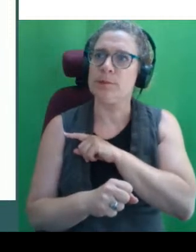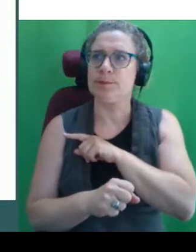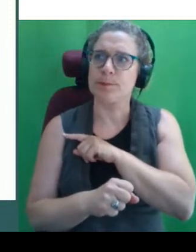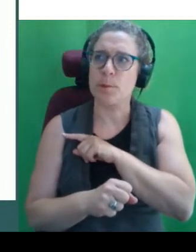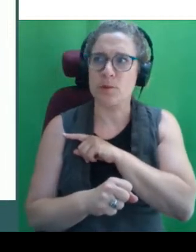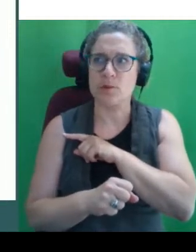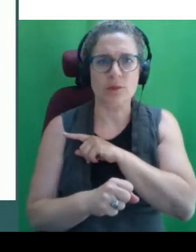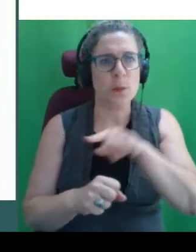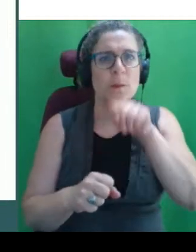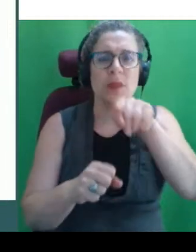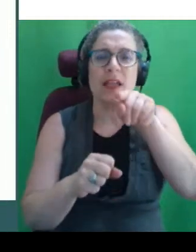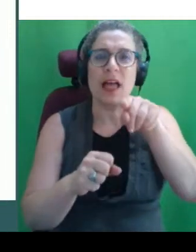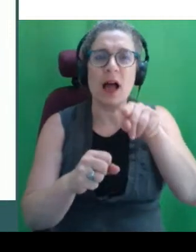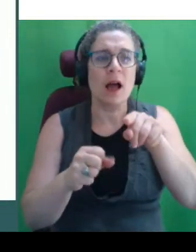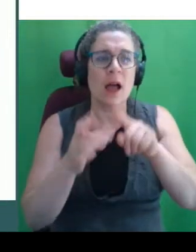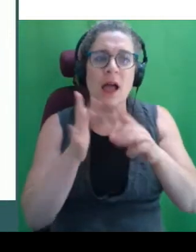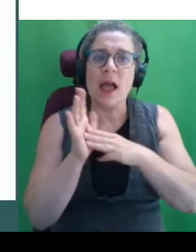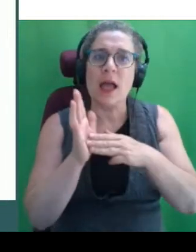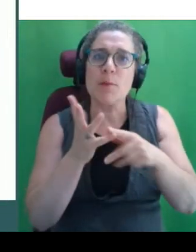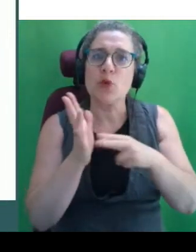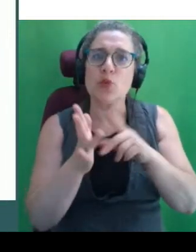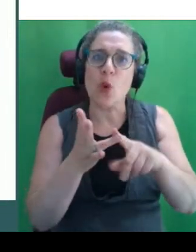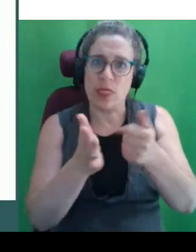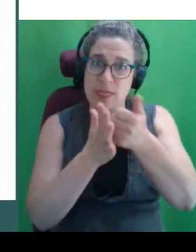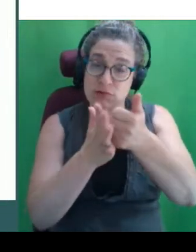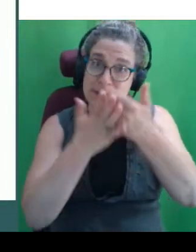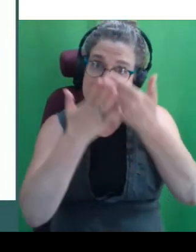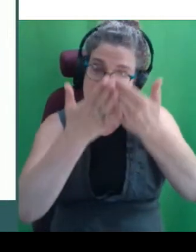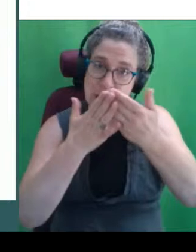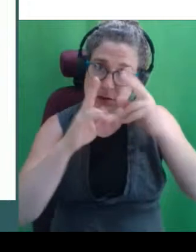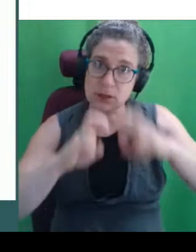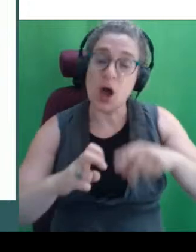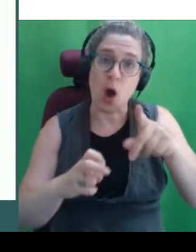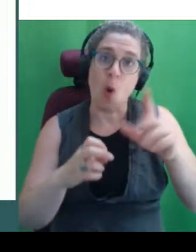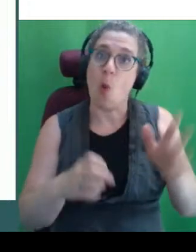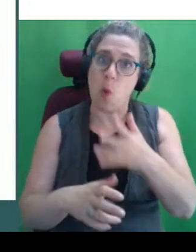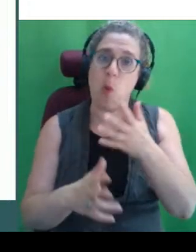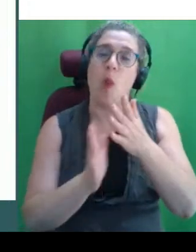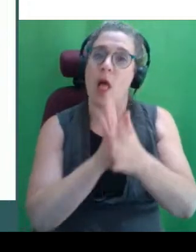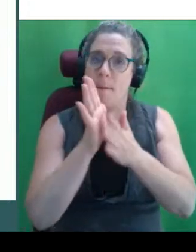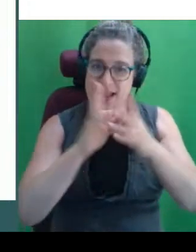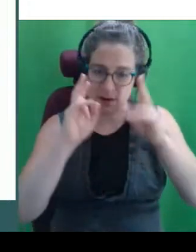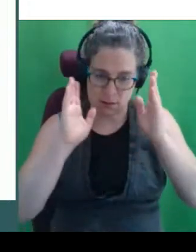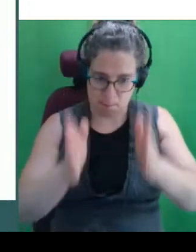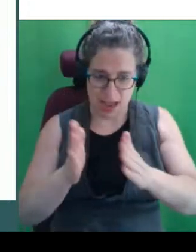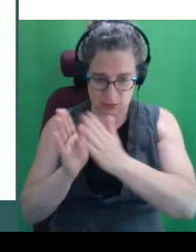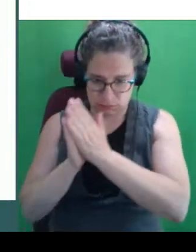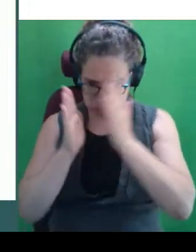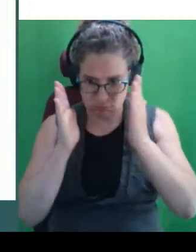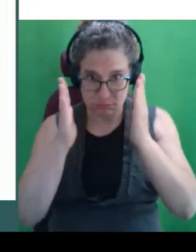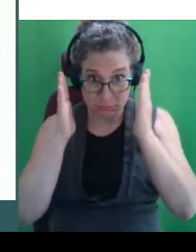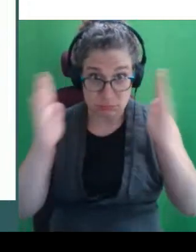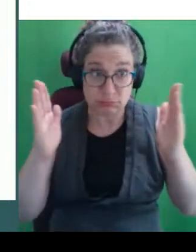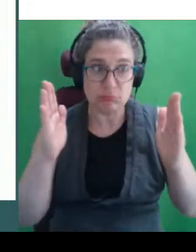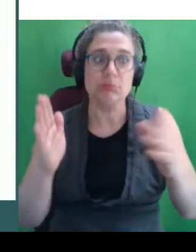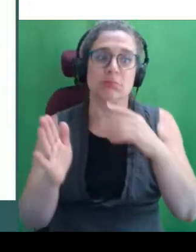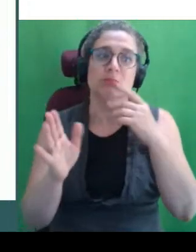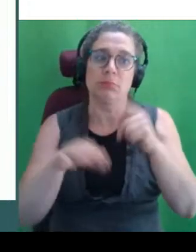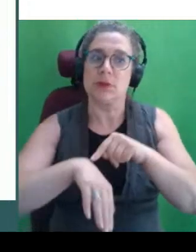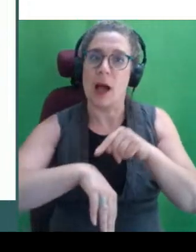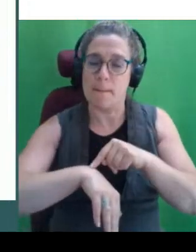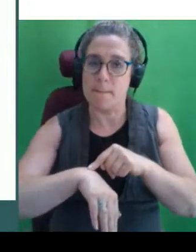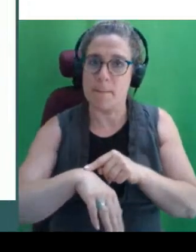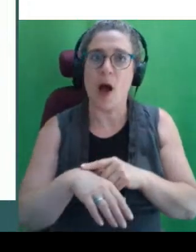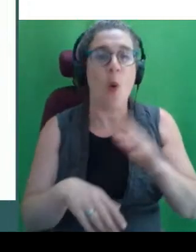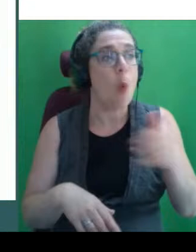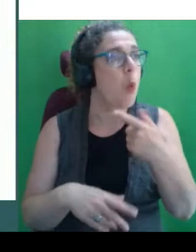immunotherapy studies are all based on taking it for the prescribed amount of time, etc., all the data